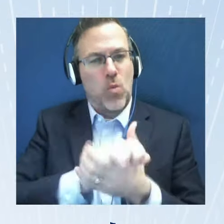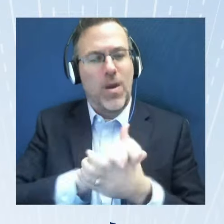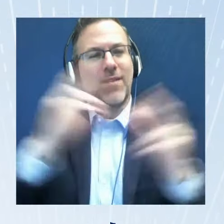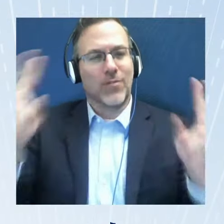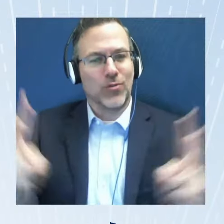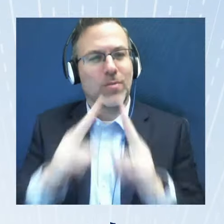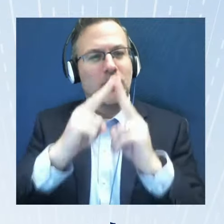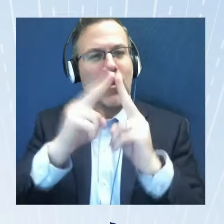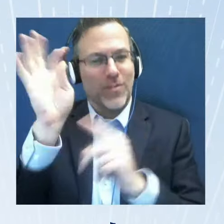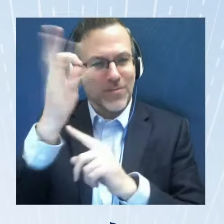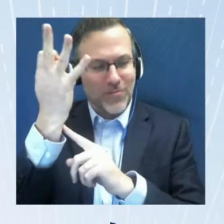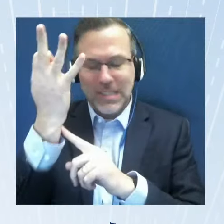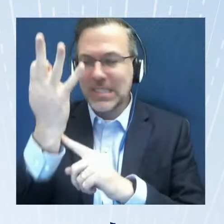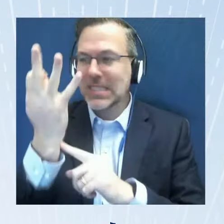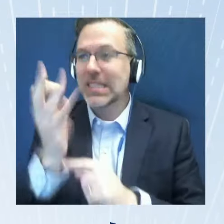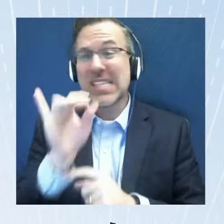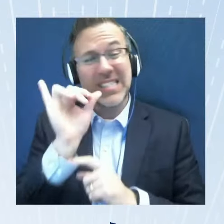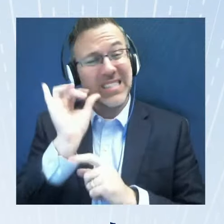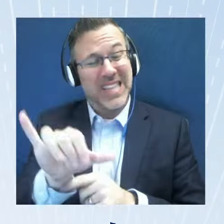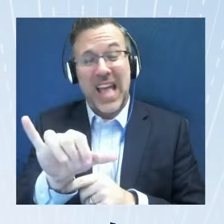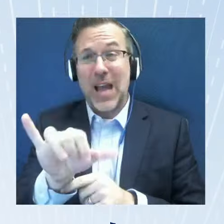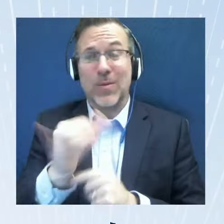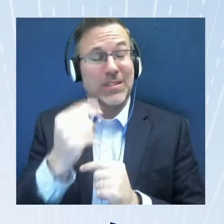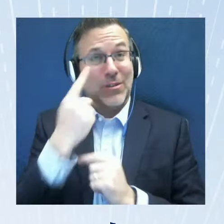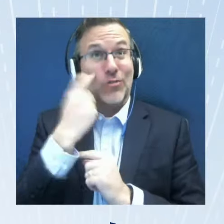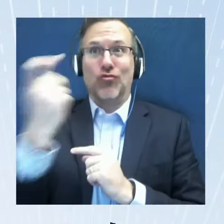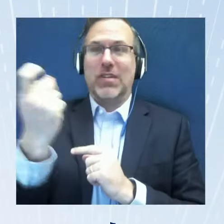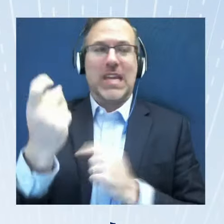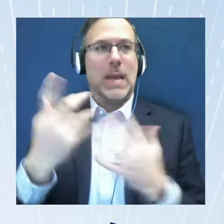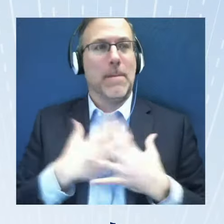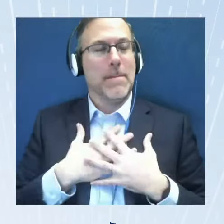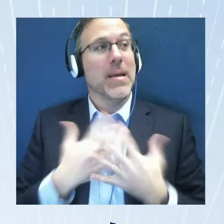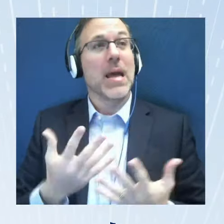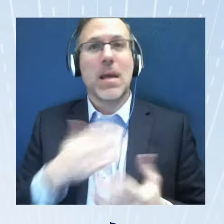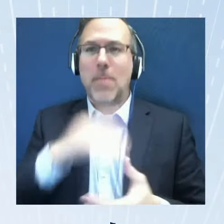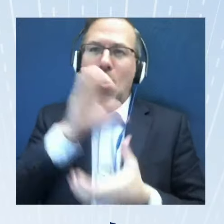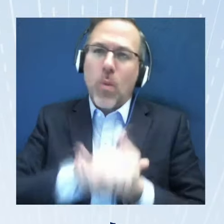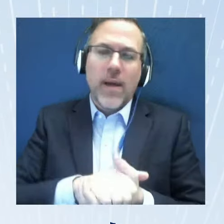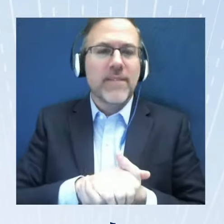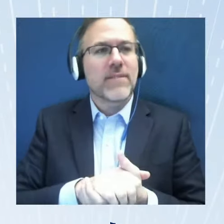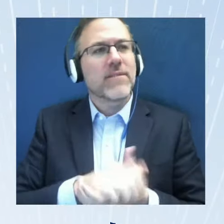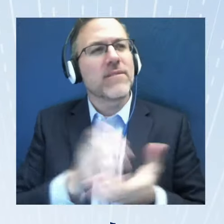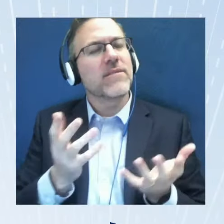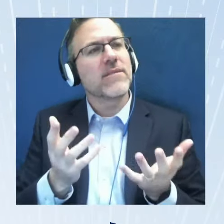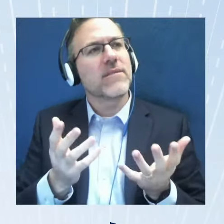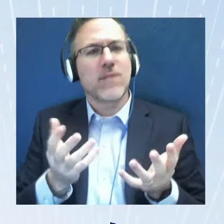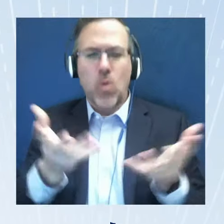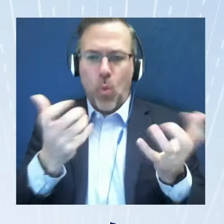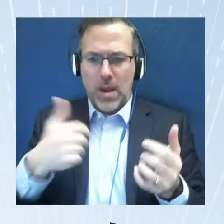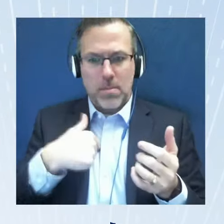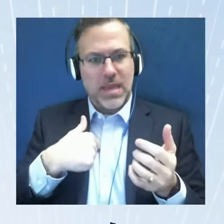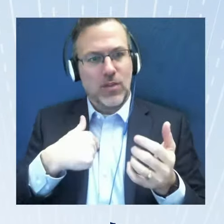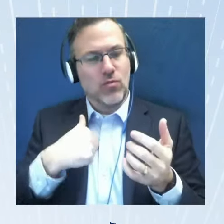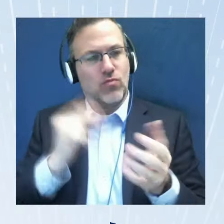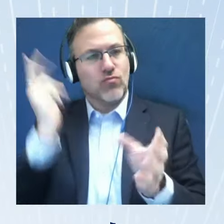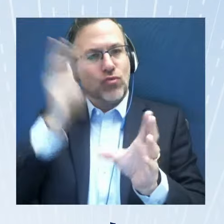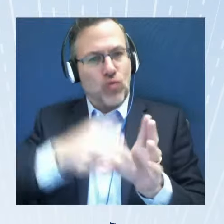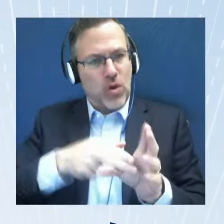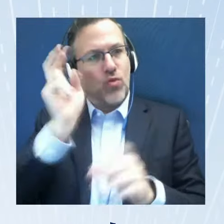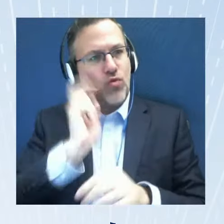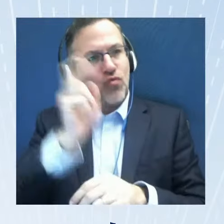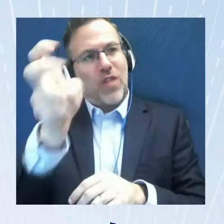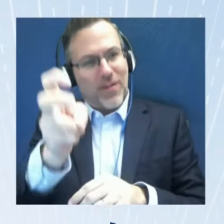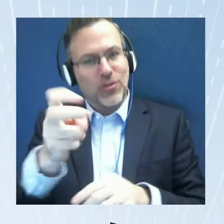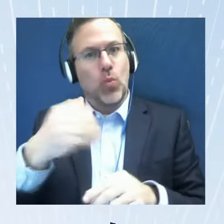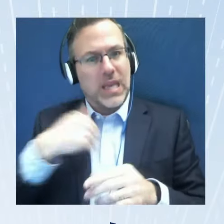because she just didn't want me to go without being able to be mobile, because we has experienced so